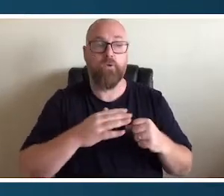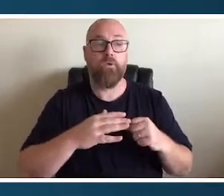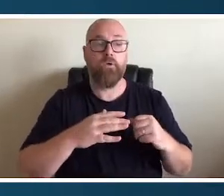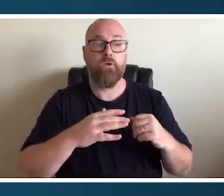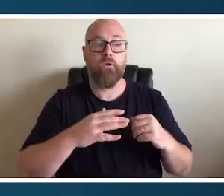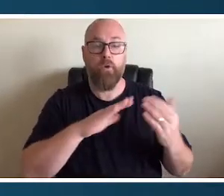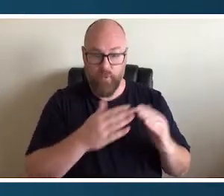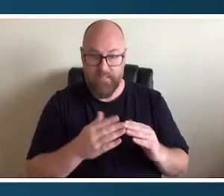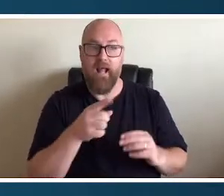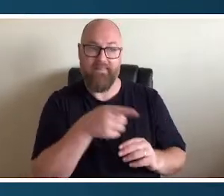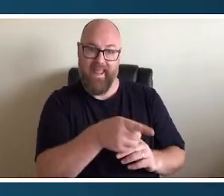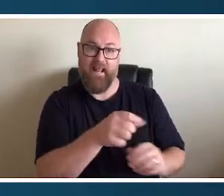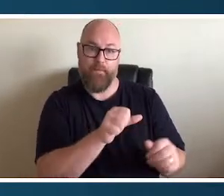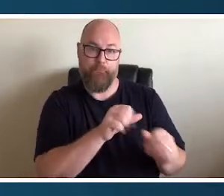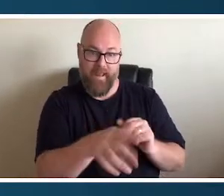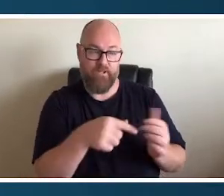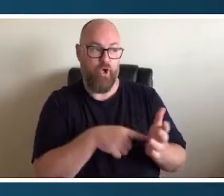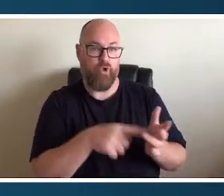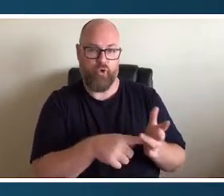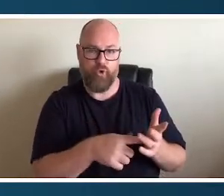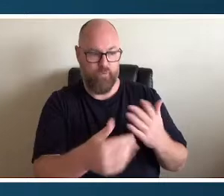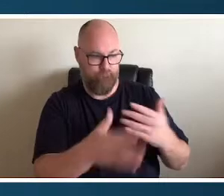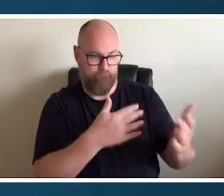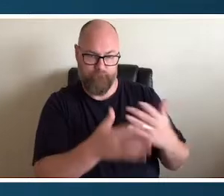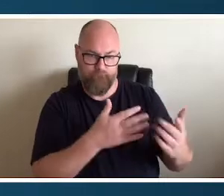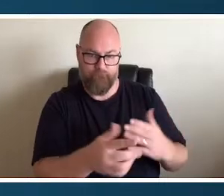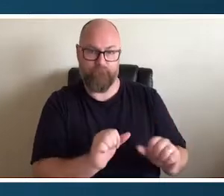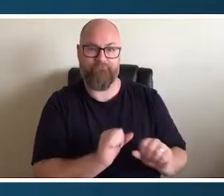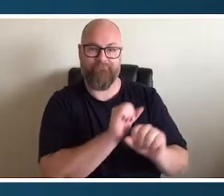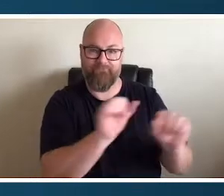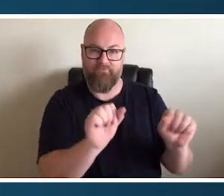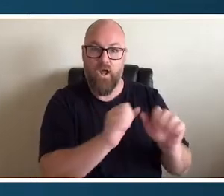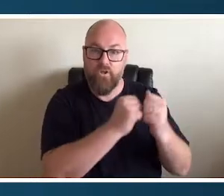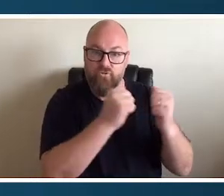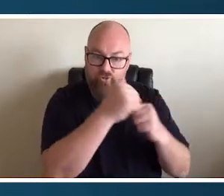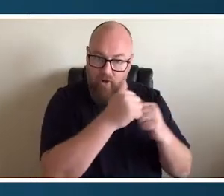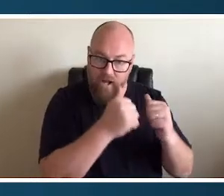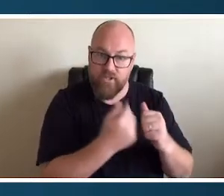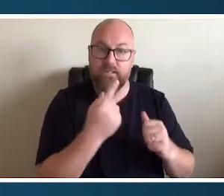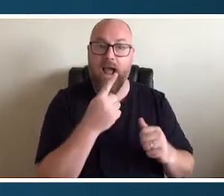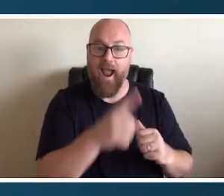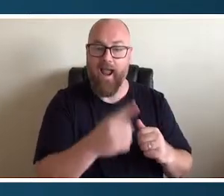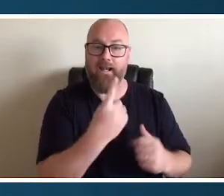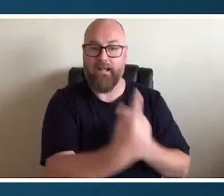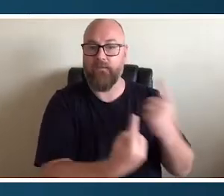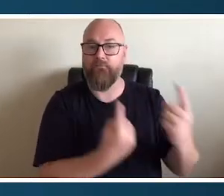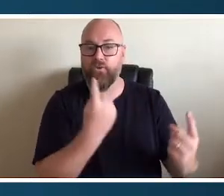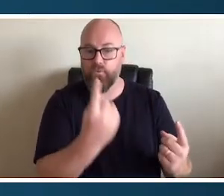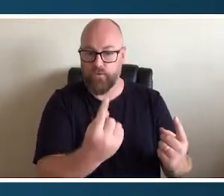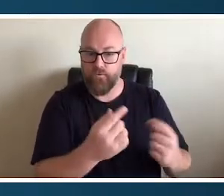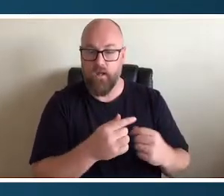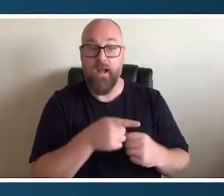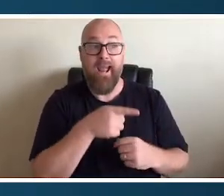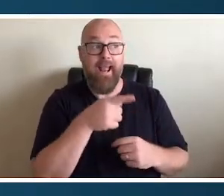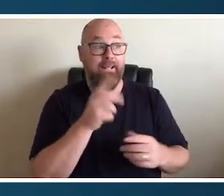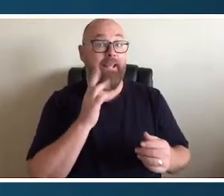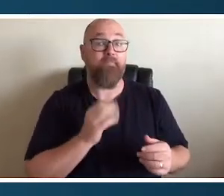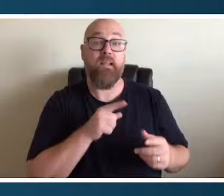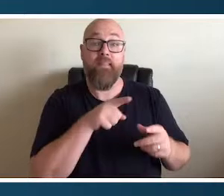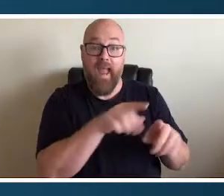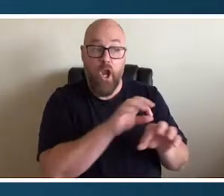local structures and individuals, even when unprepared, are invariably the first ones to